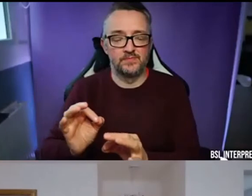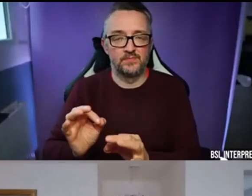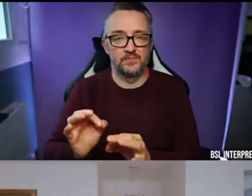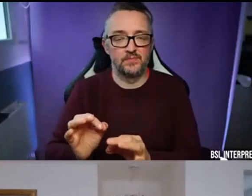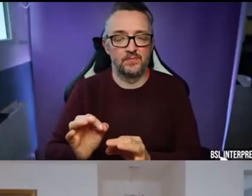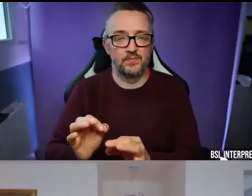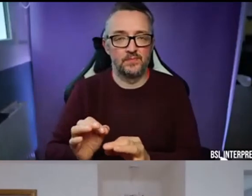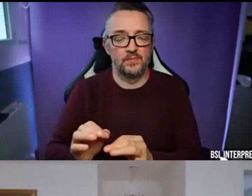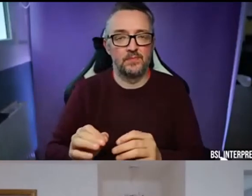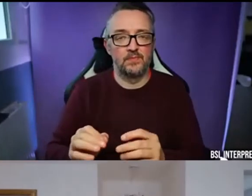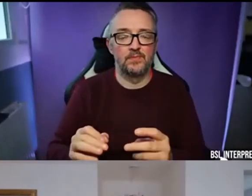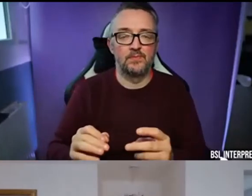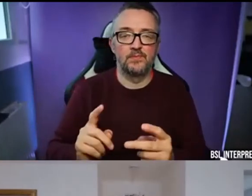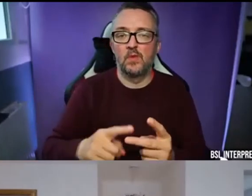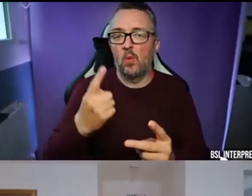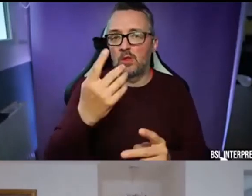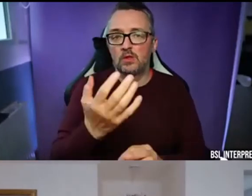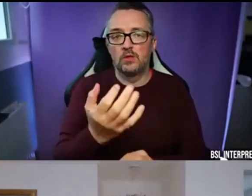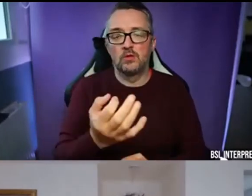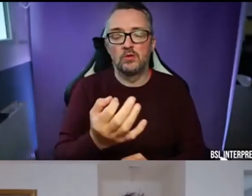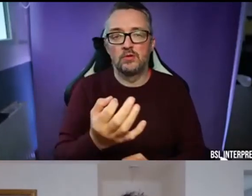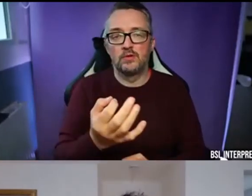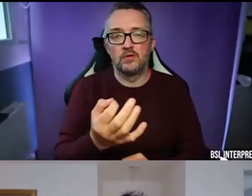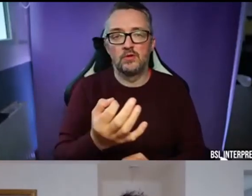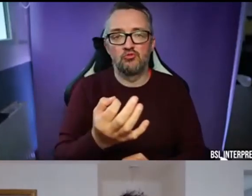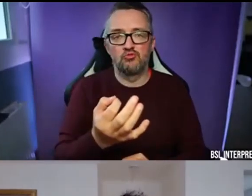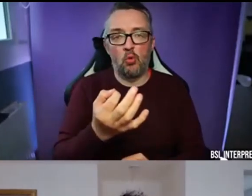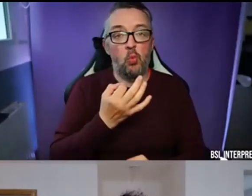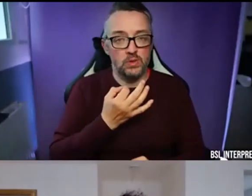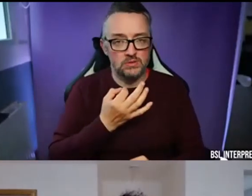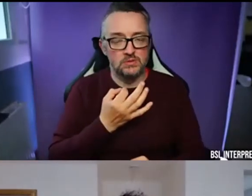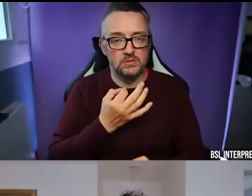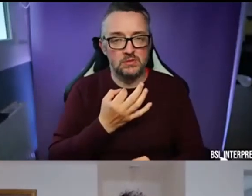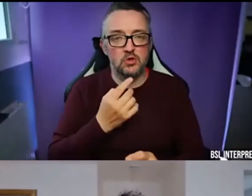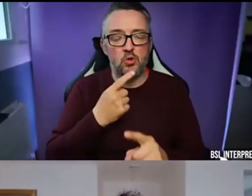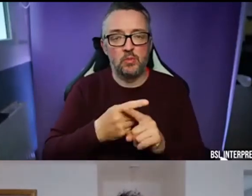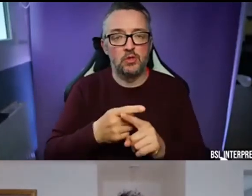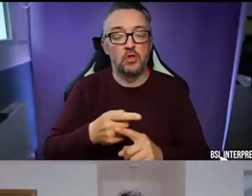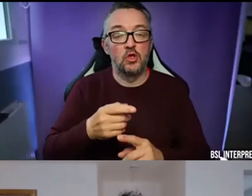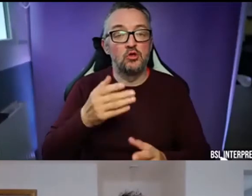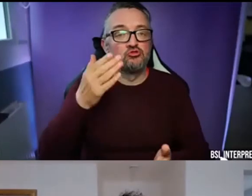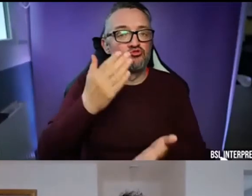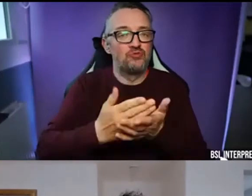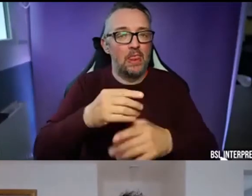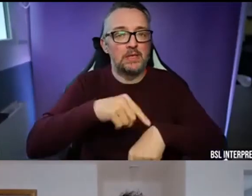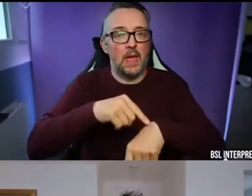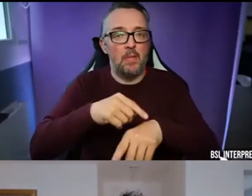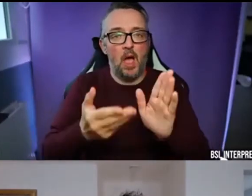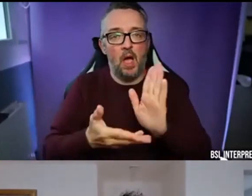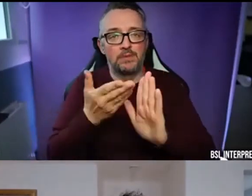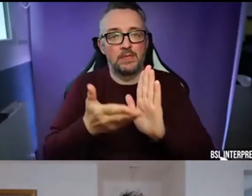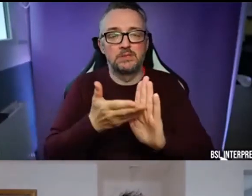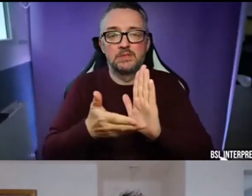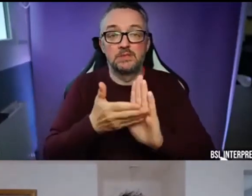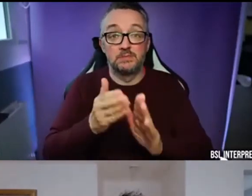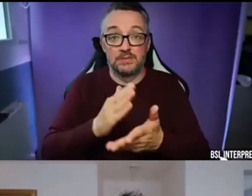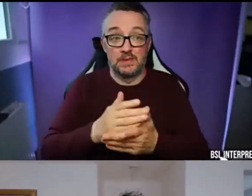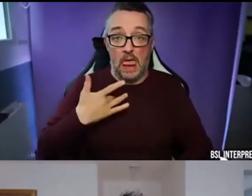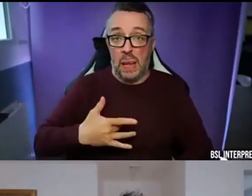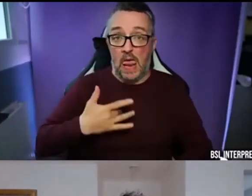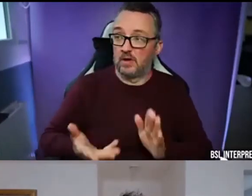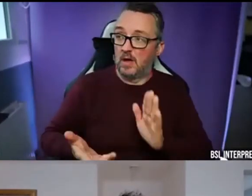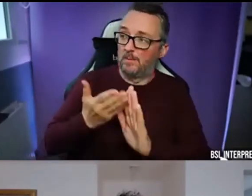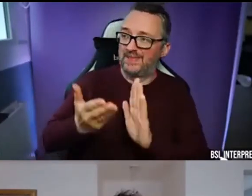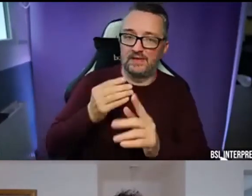There was a request, just as Focus said before, about real-time updating. There were